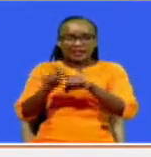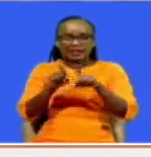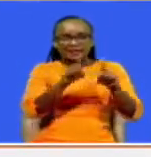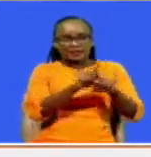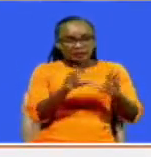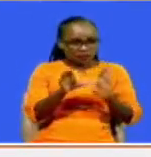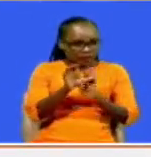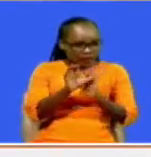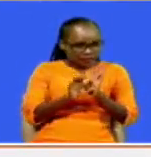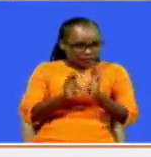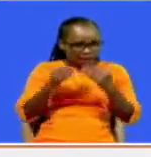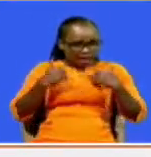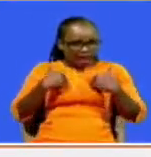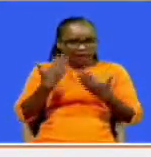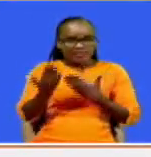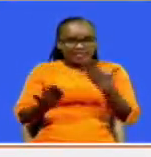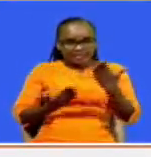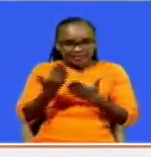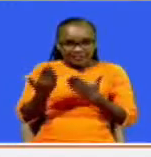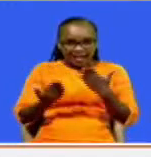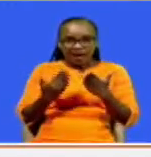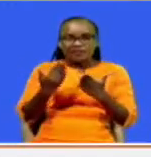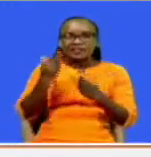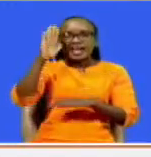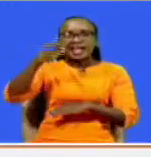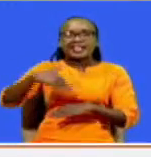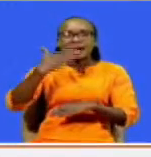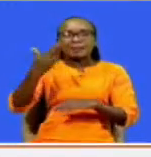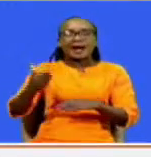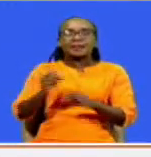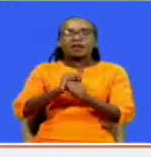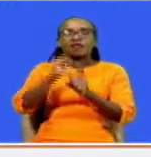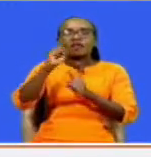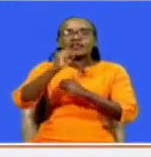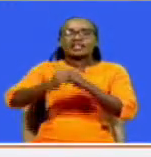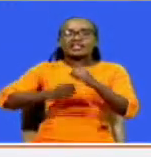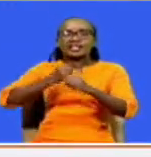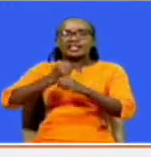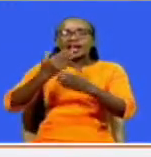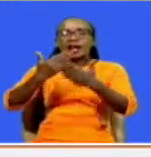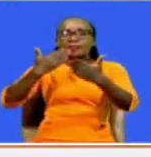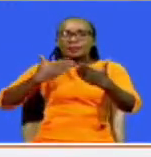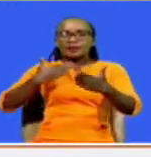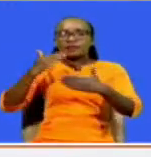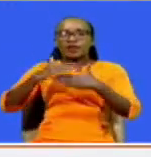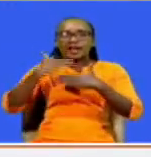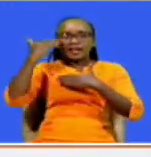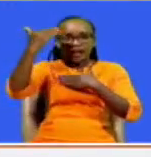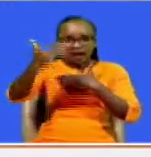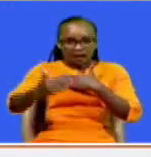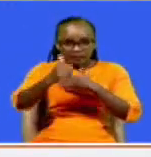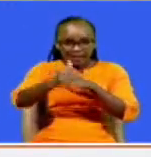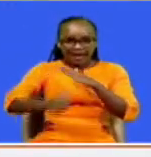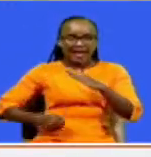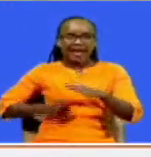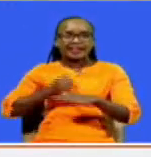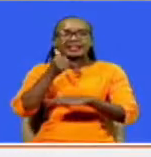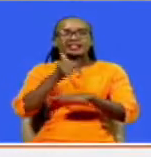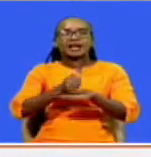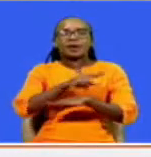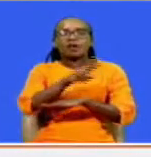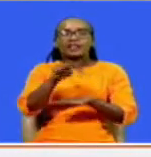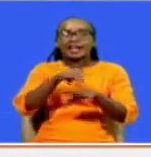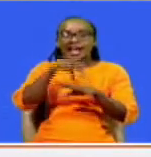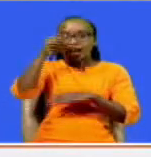Development Fund. Having served in parliament for 15 years, before and after the establishment of the